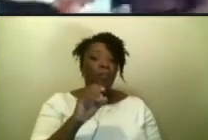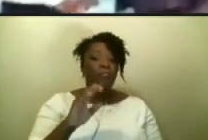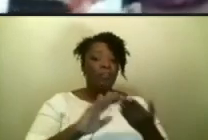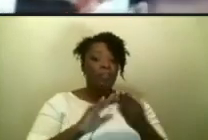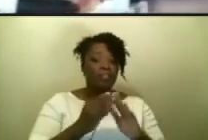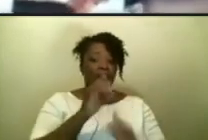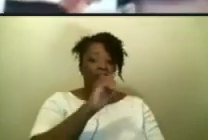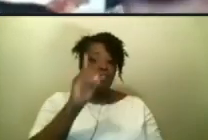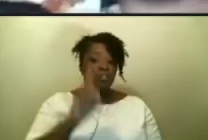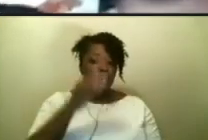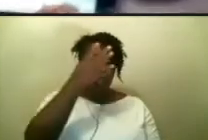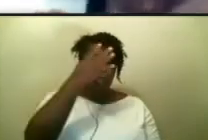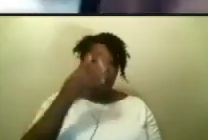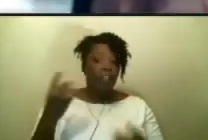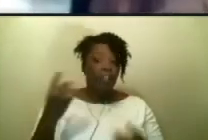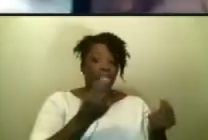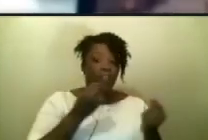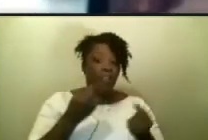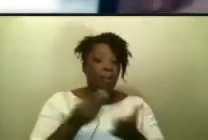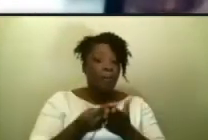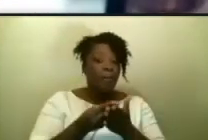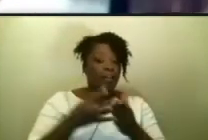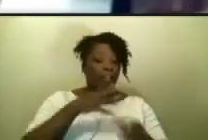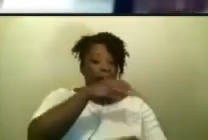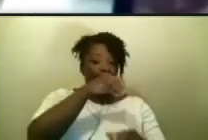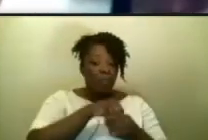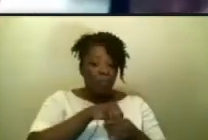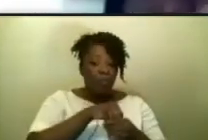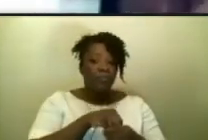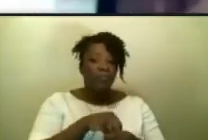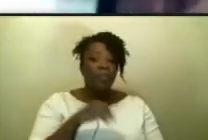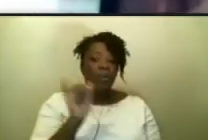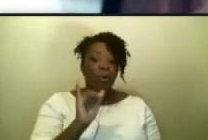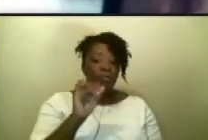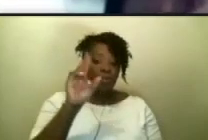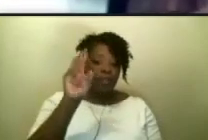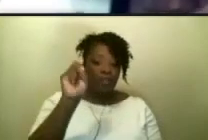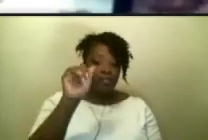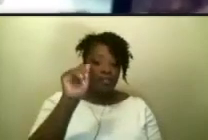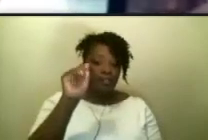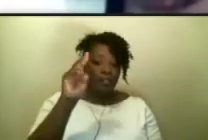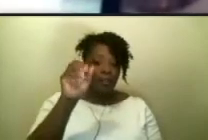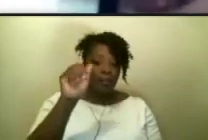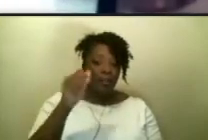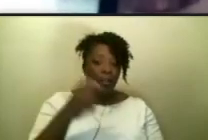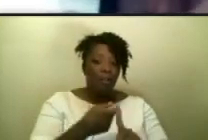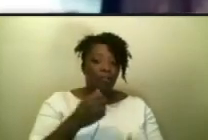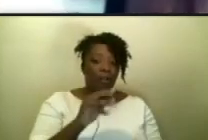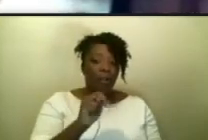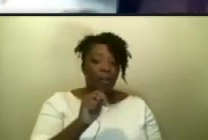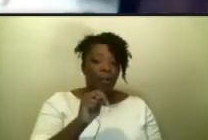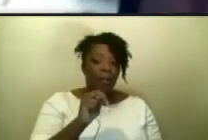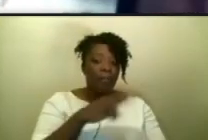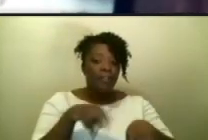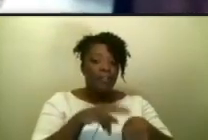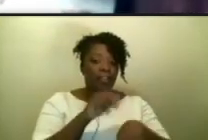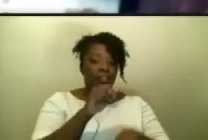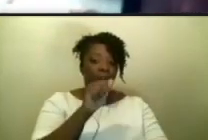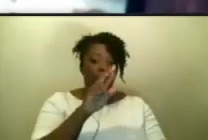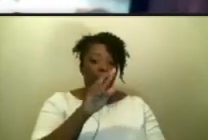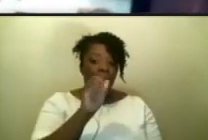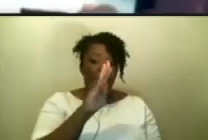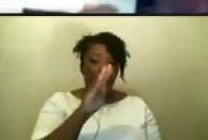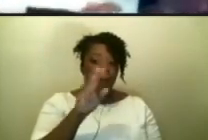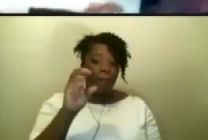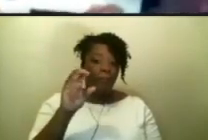We want to know what you think. To ask your questions, please use the Facebook chat. We will have Q&As after each segment. If we cannot answer your questions